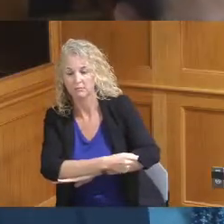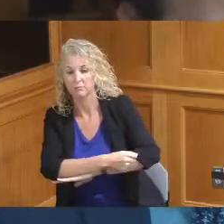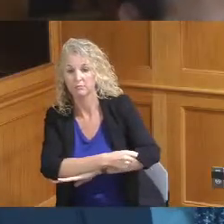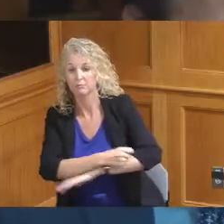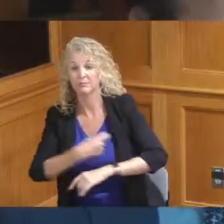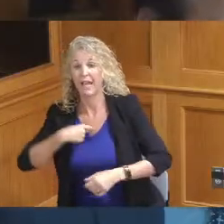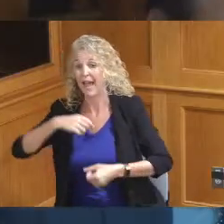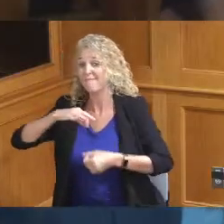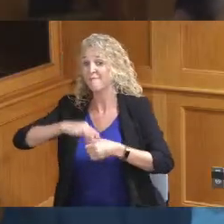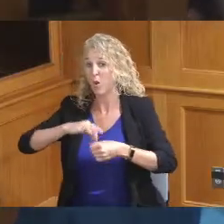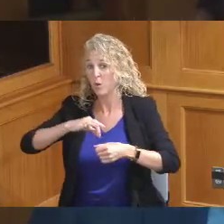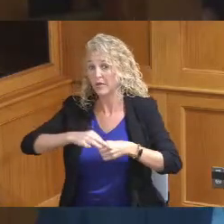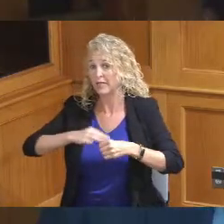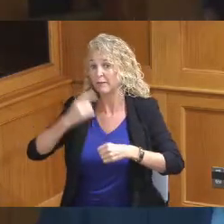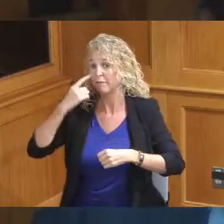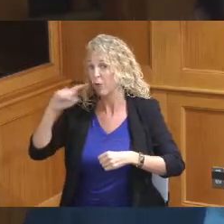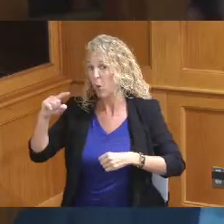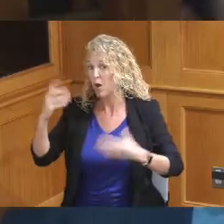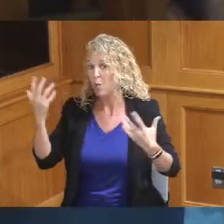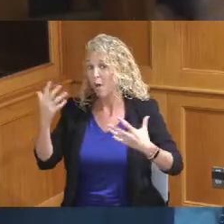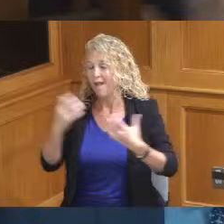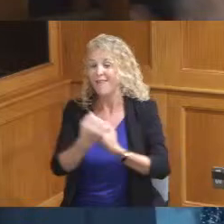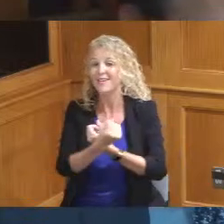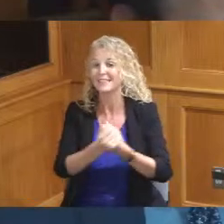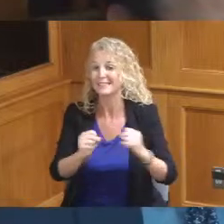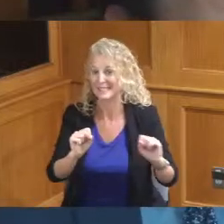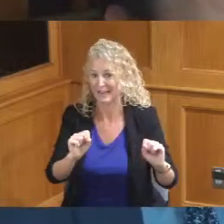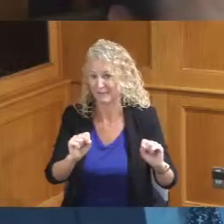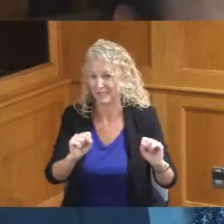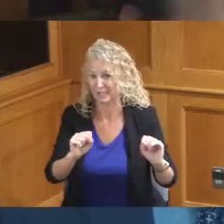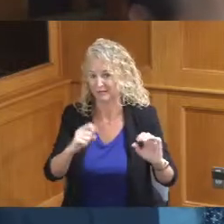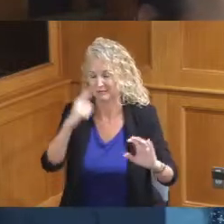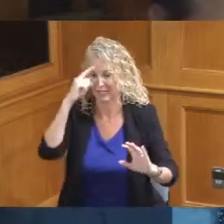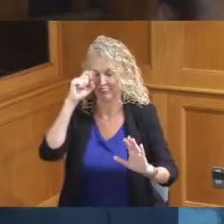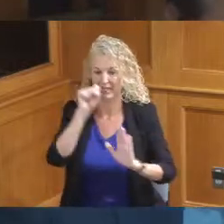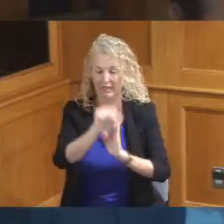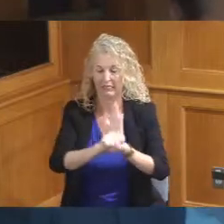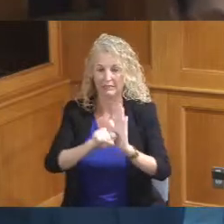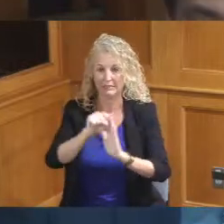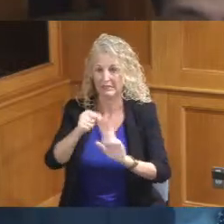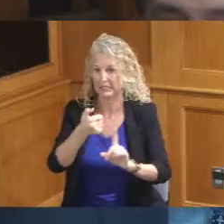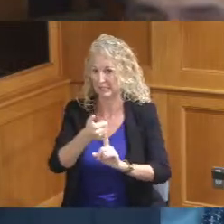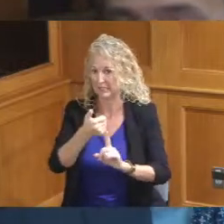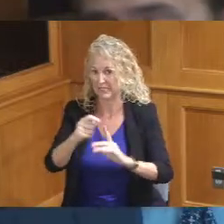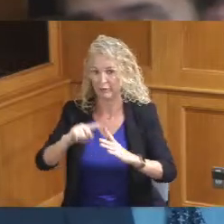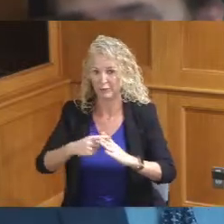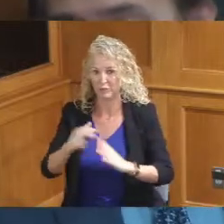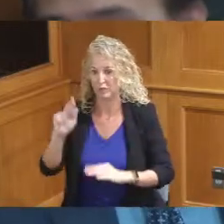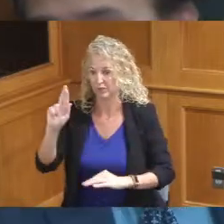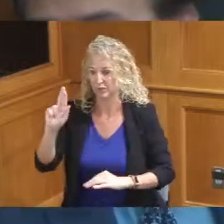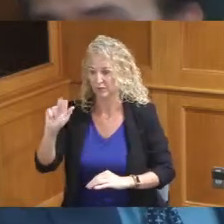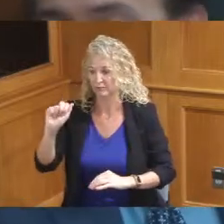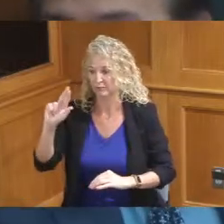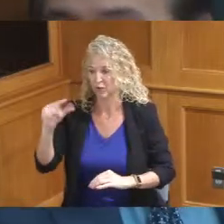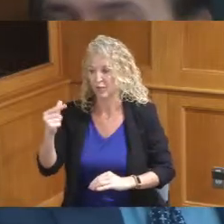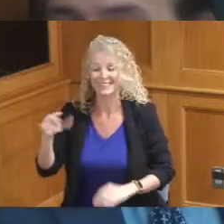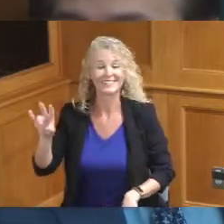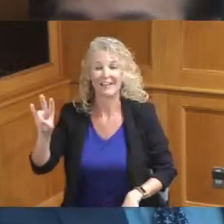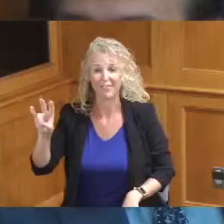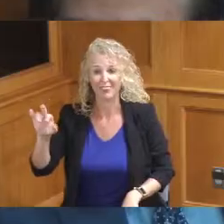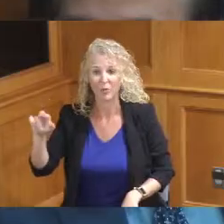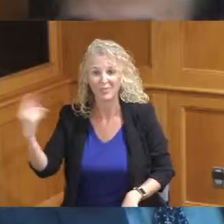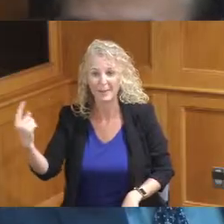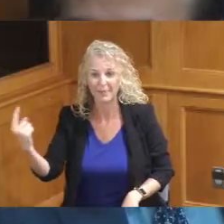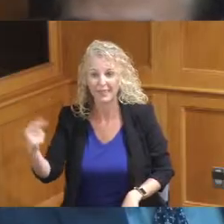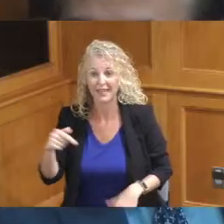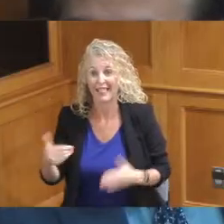voted for it to be safe because we got a season that starts on August 7th, and